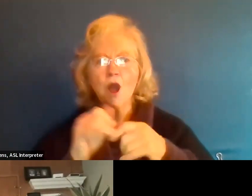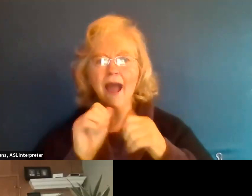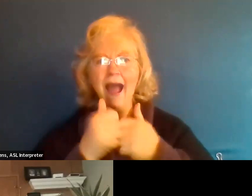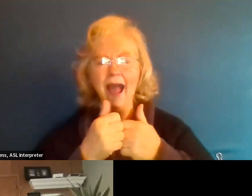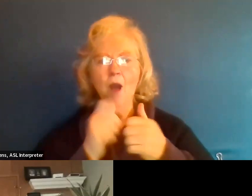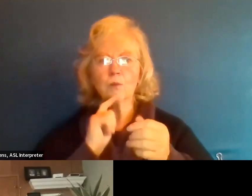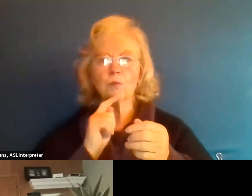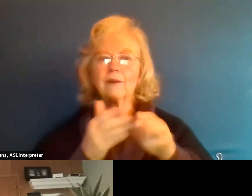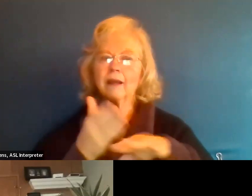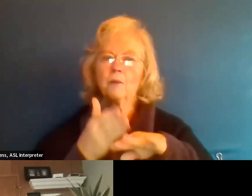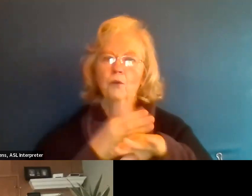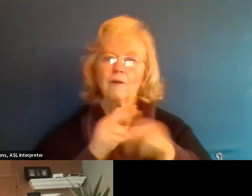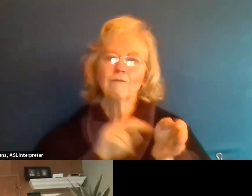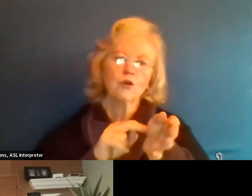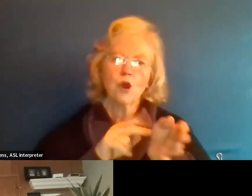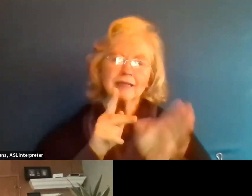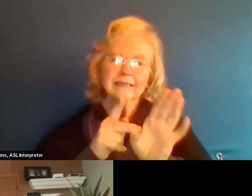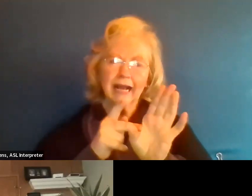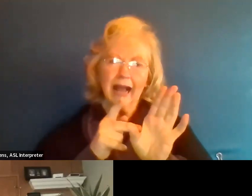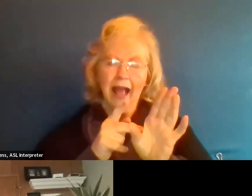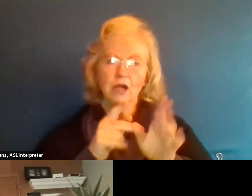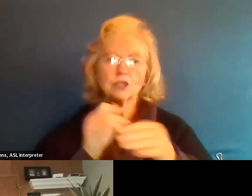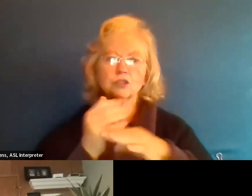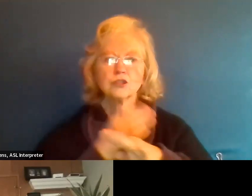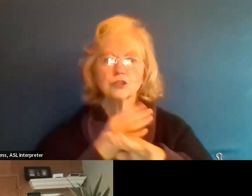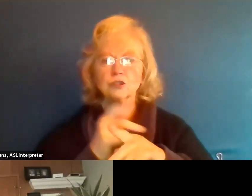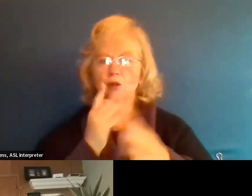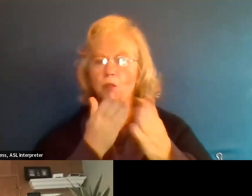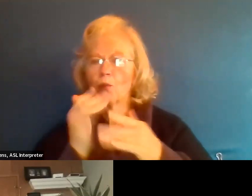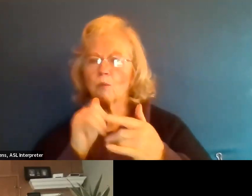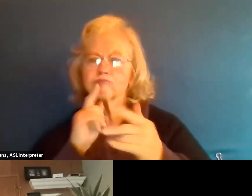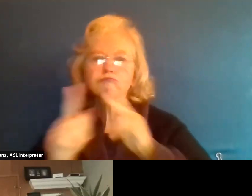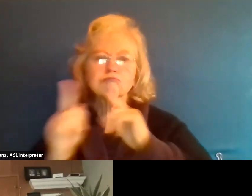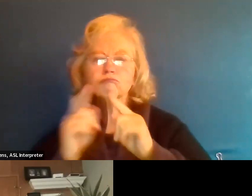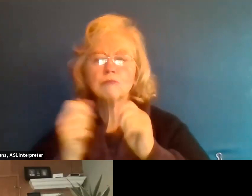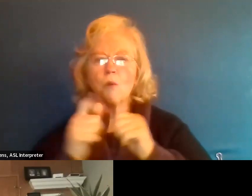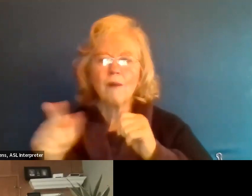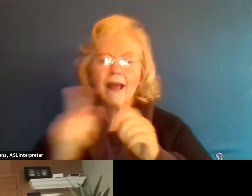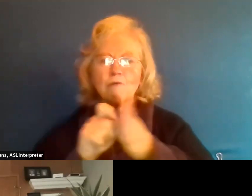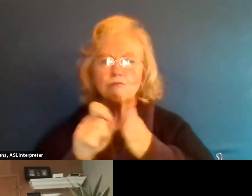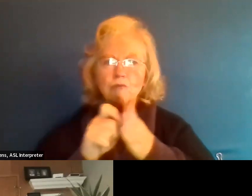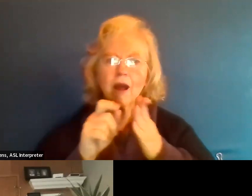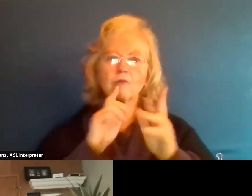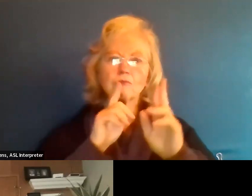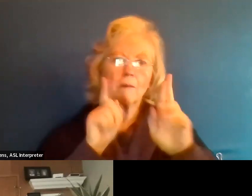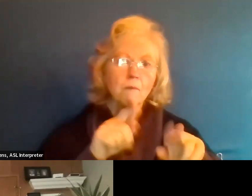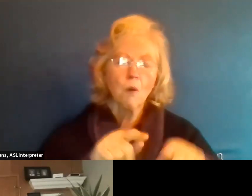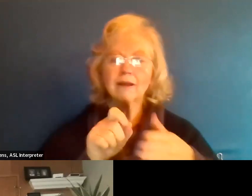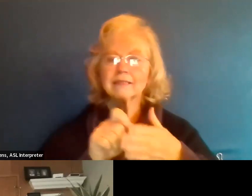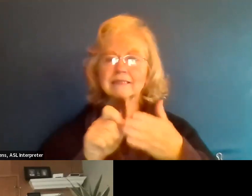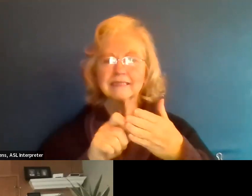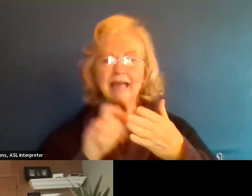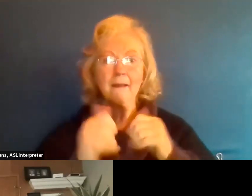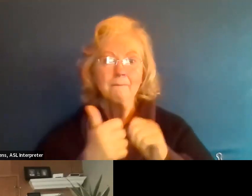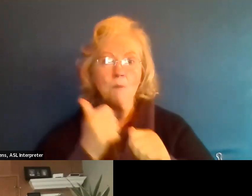neuropsychology assessments through investigation of clinical outcomes, stakeholder reviews of neuropsychological report writing, neurocognition, and schizophrenia. And most